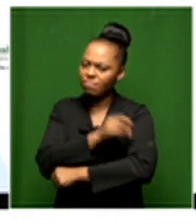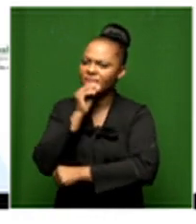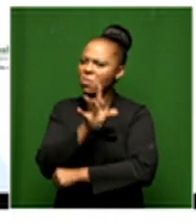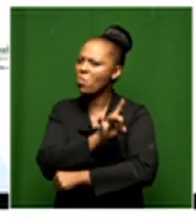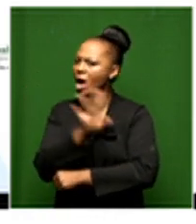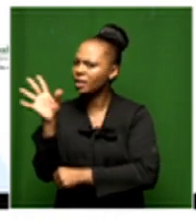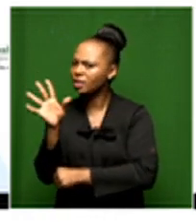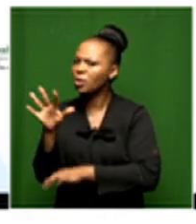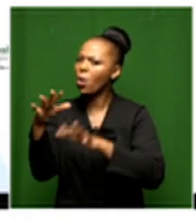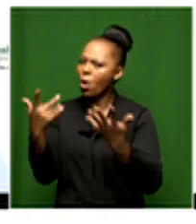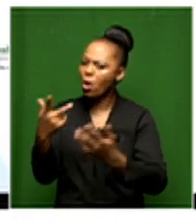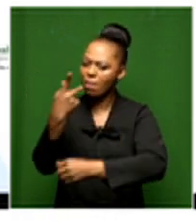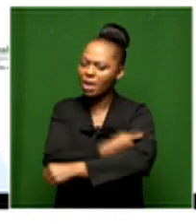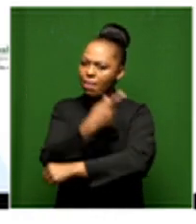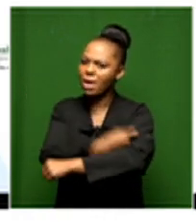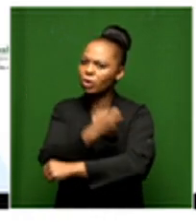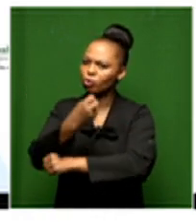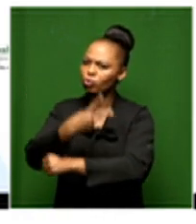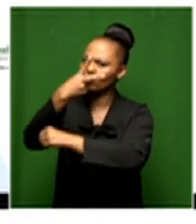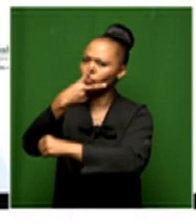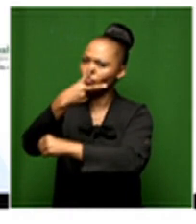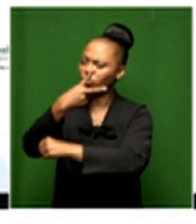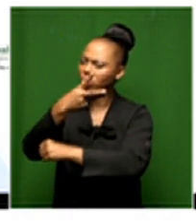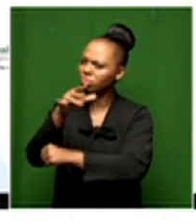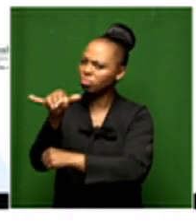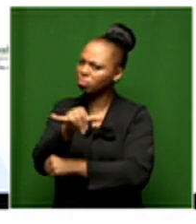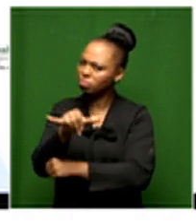whether it's the 2 doses that you need to take for the